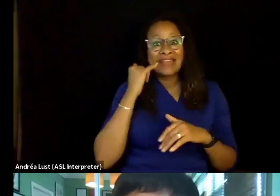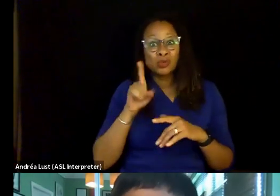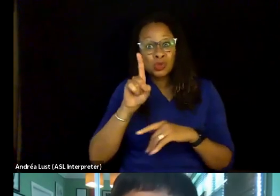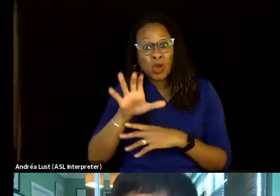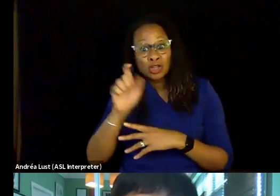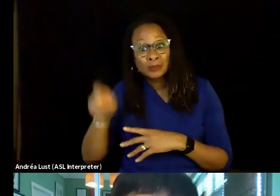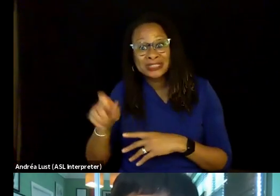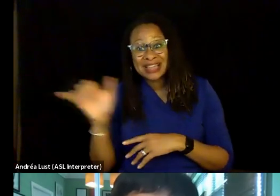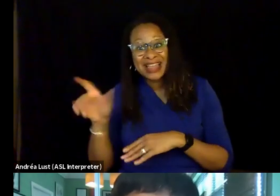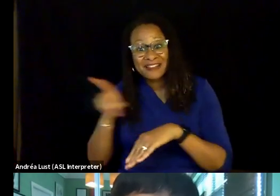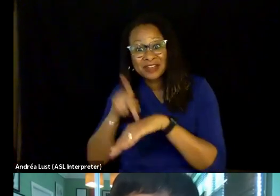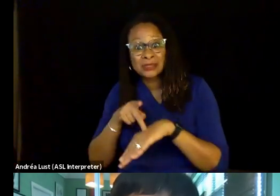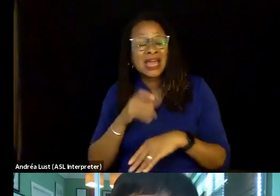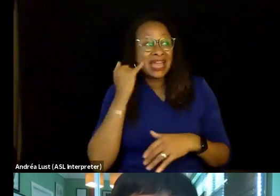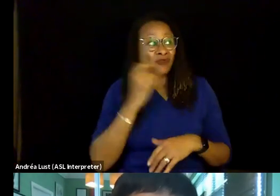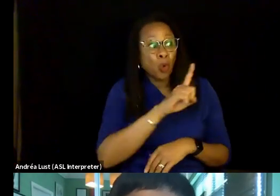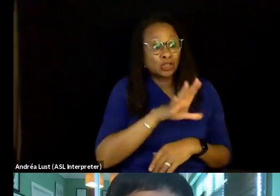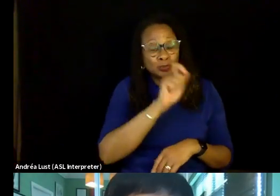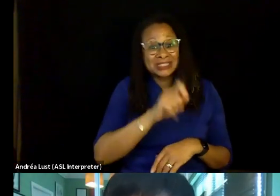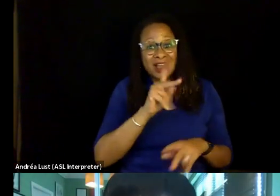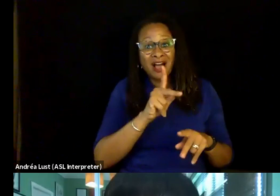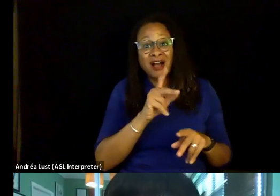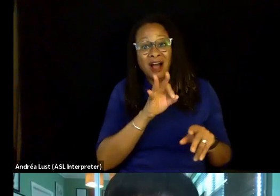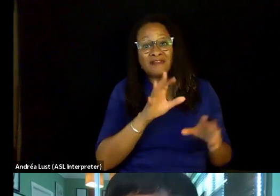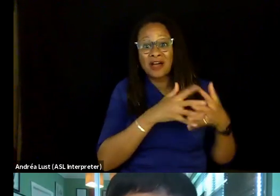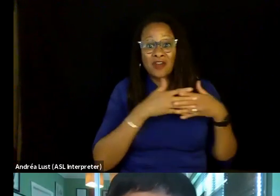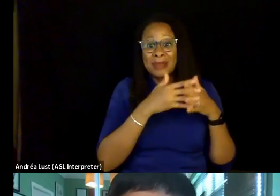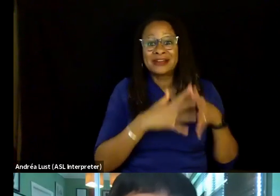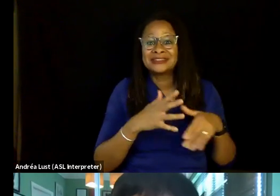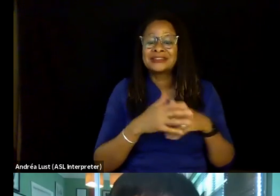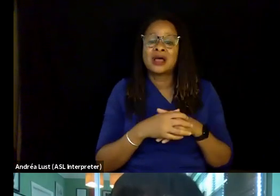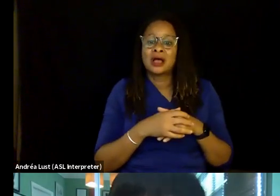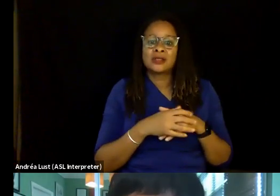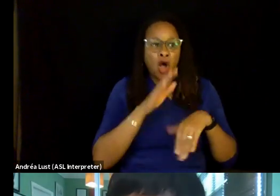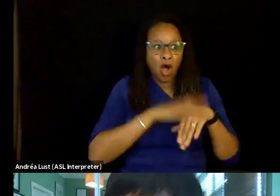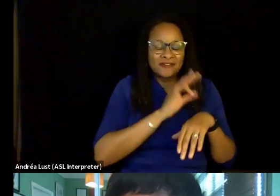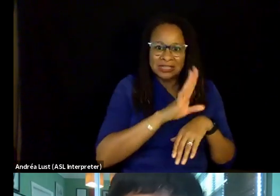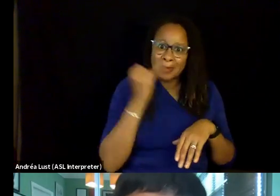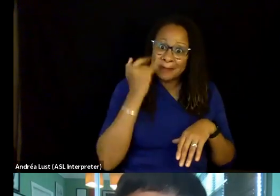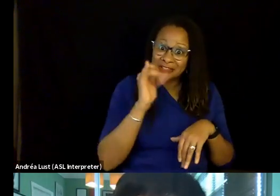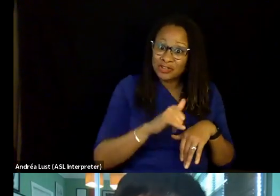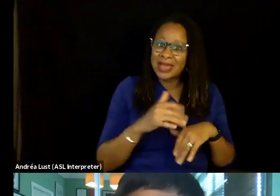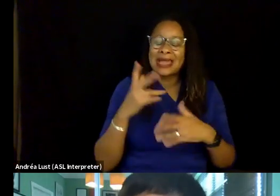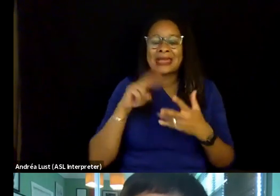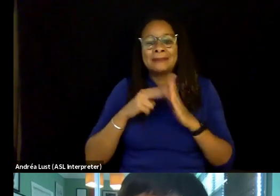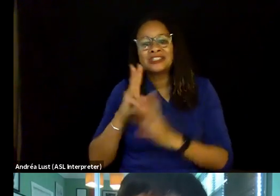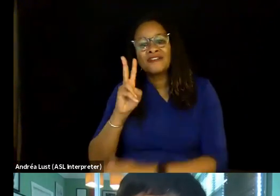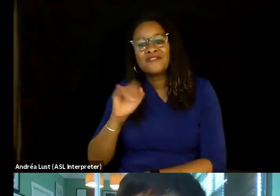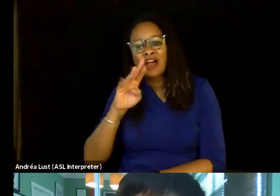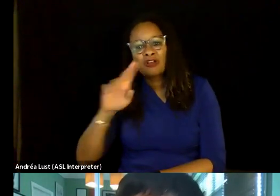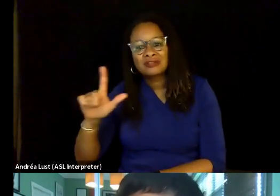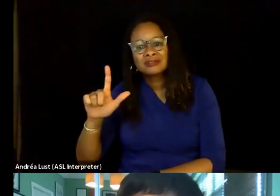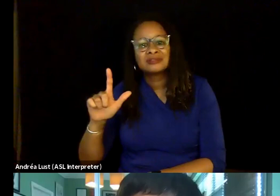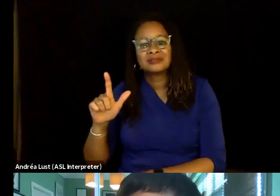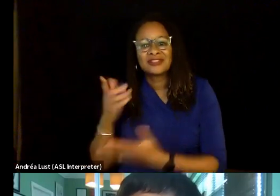of Americans on the internet are on Facebook. That means virality spreads faster. So what is it exactly? Built into the